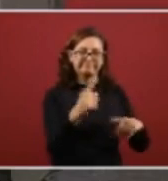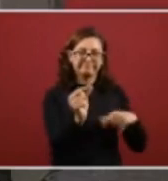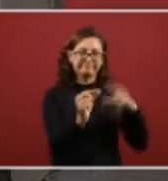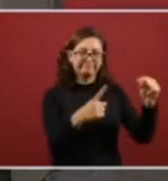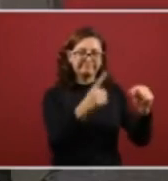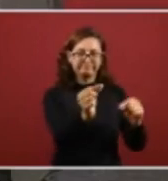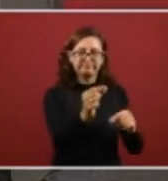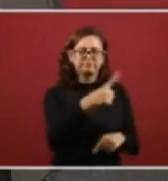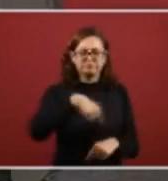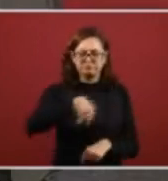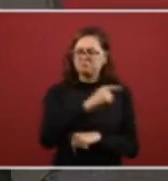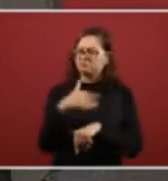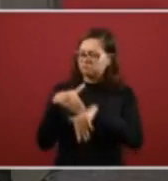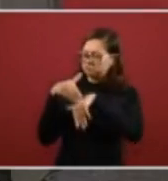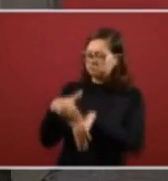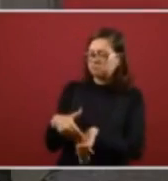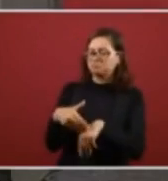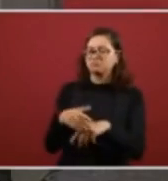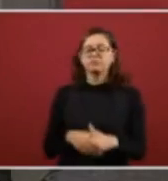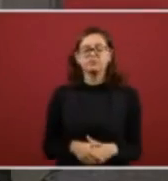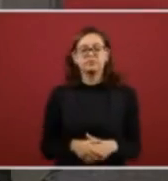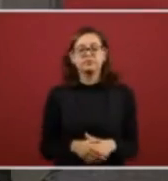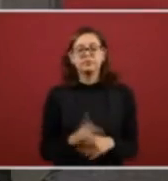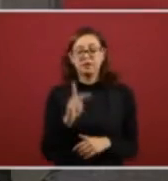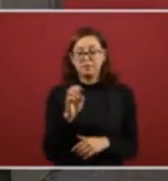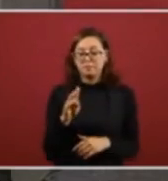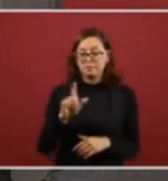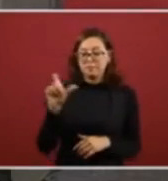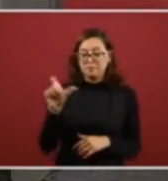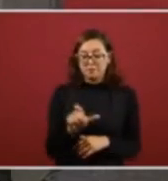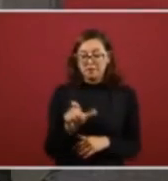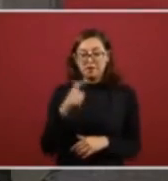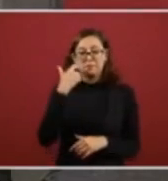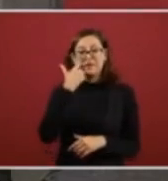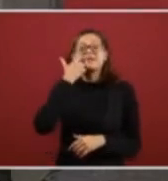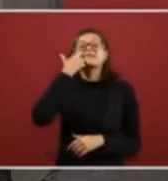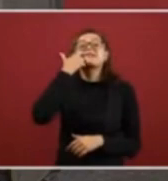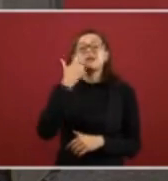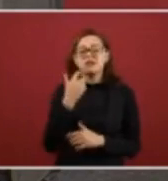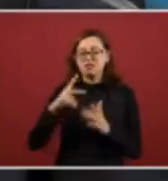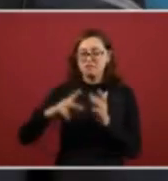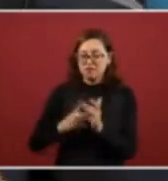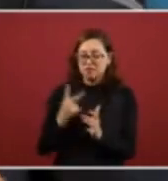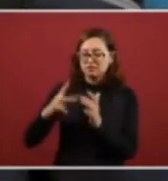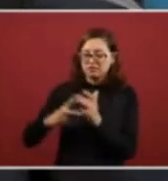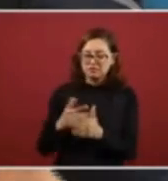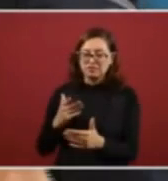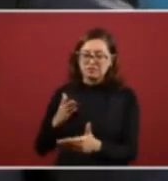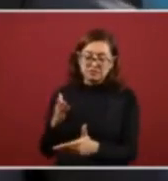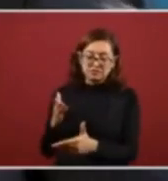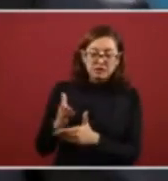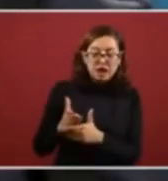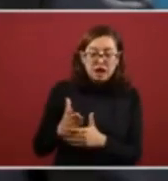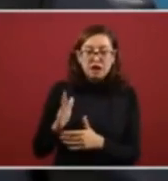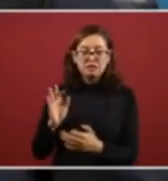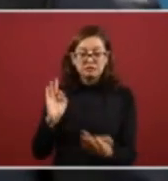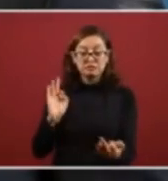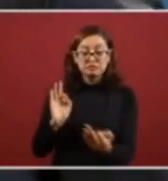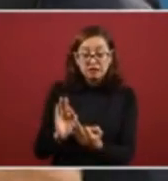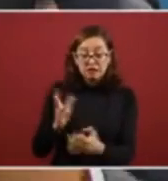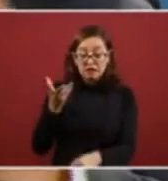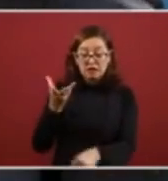of the people, which was very helpful. And Pemex made very many attempts